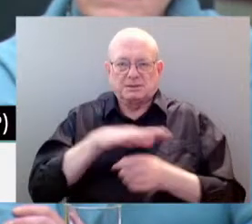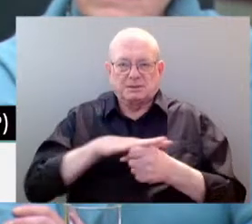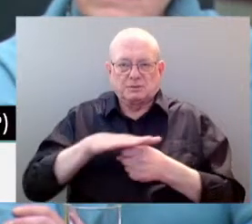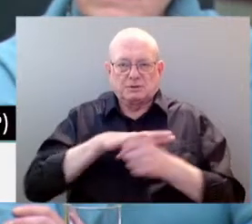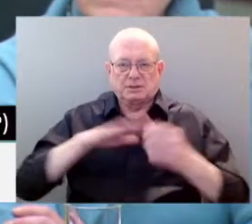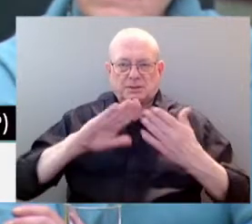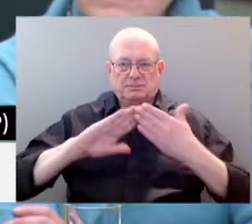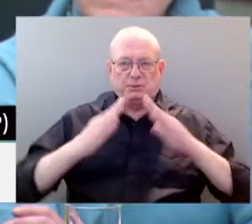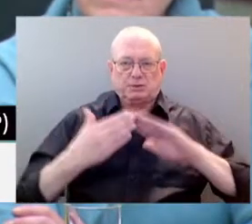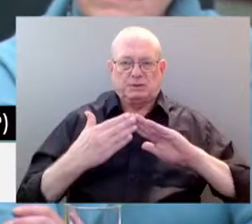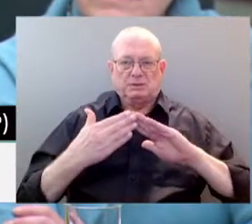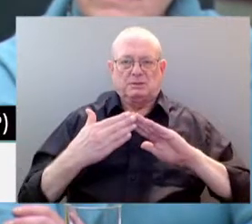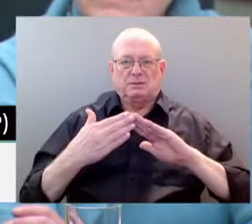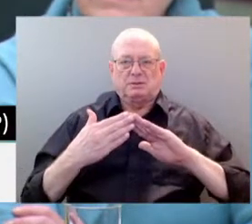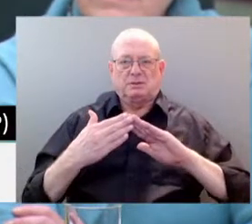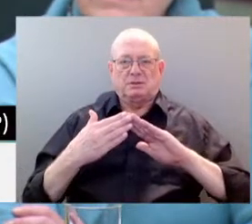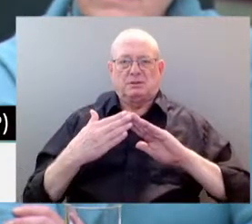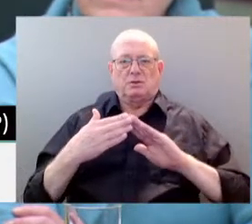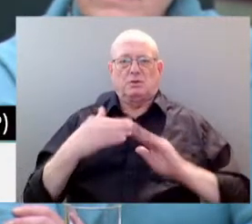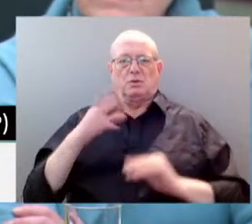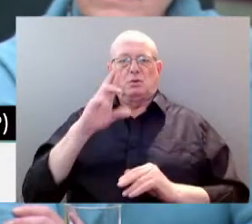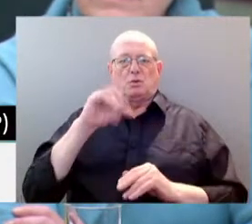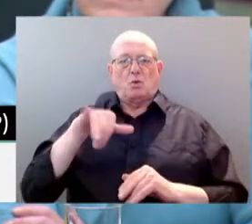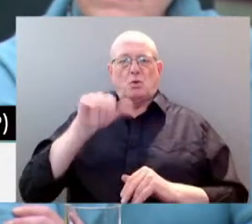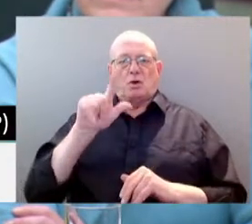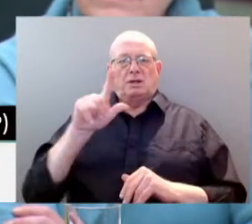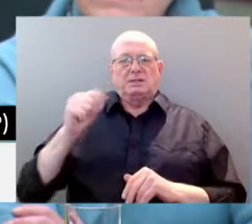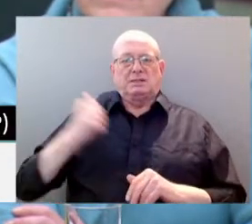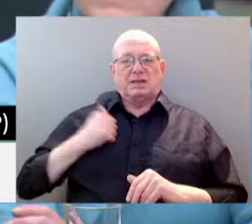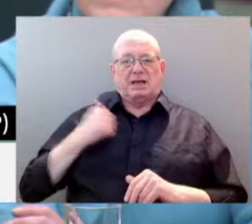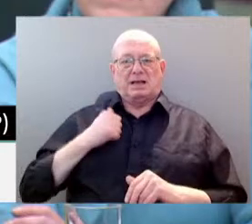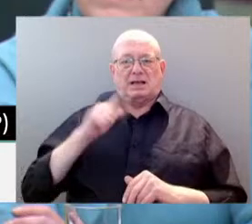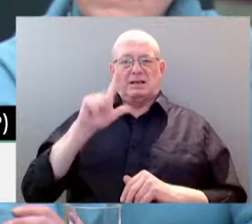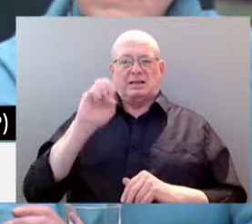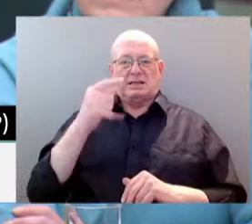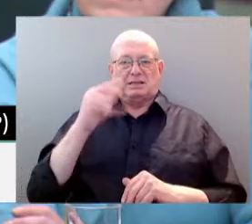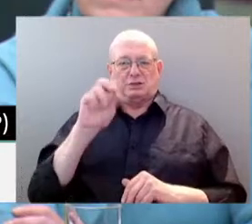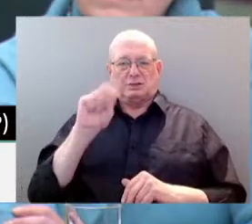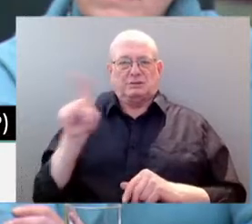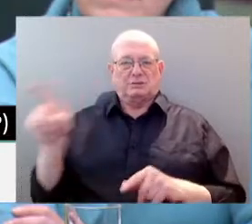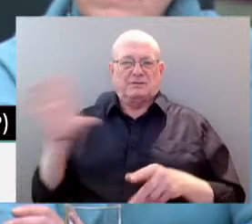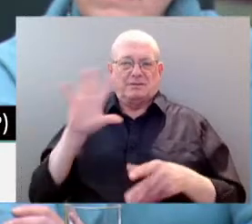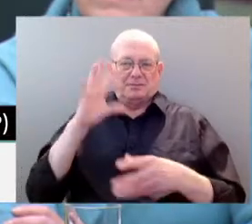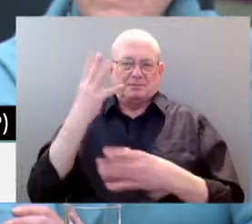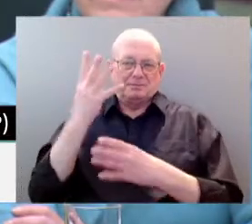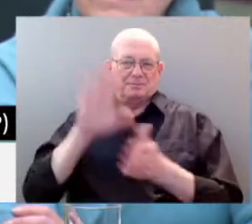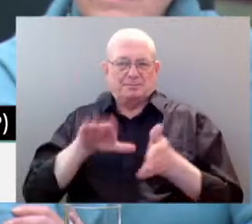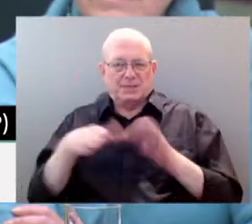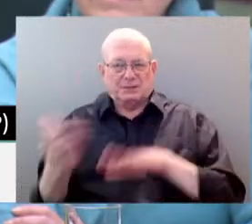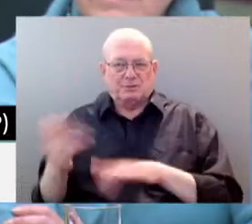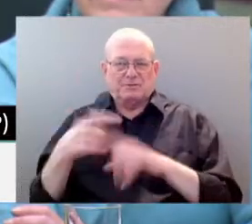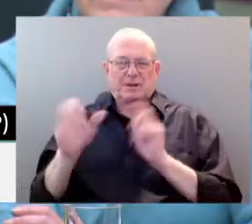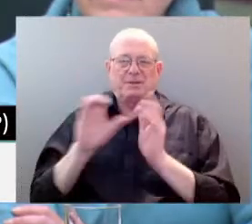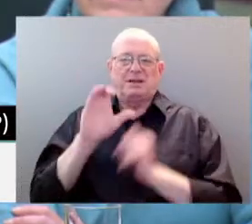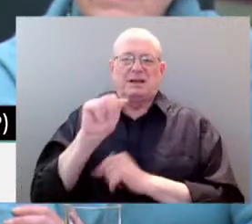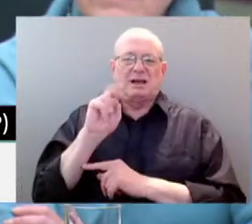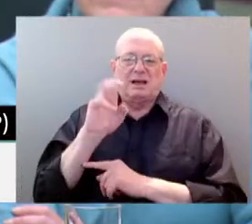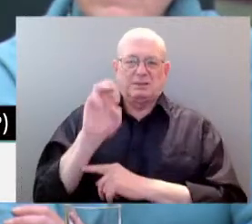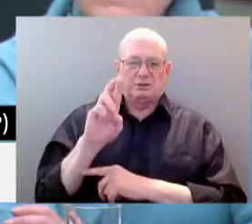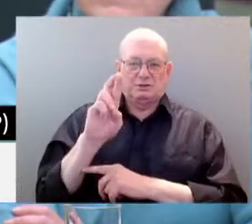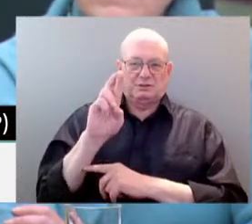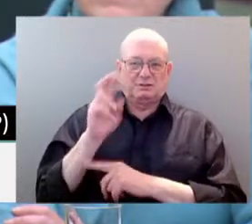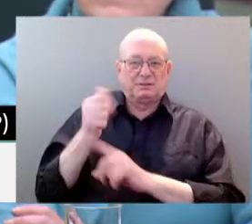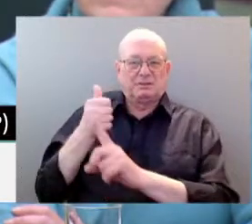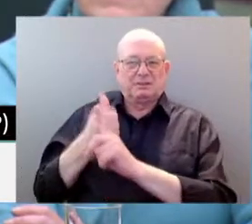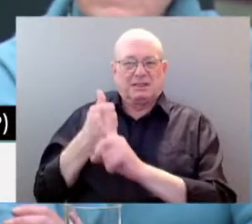17th following a battle of cancer Vicki was a hugger and I am not she